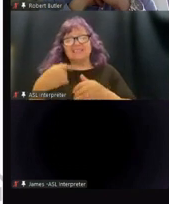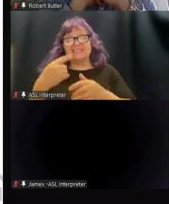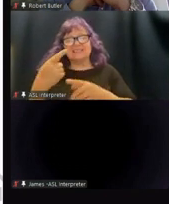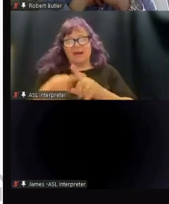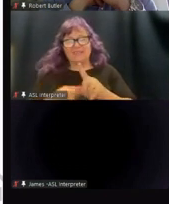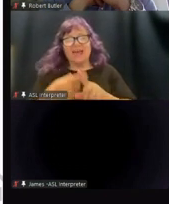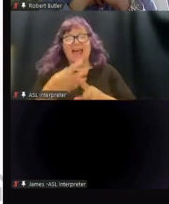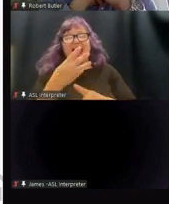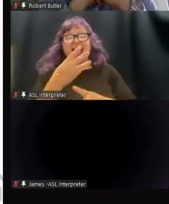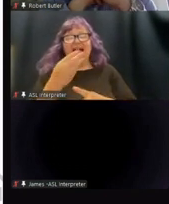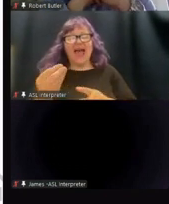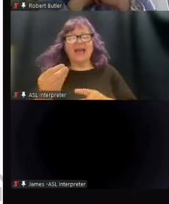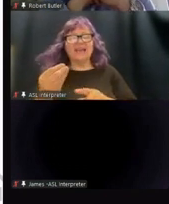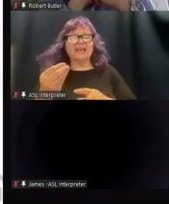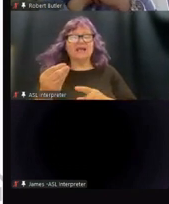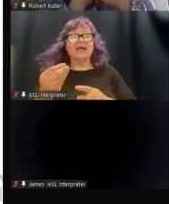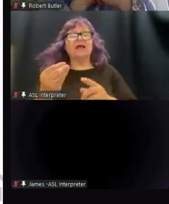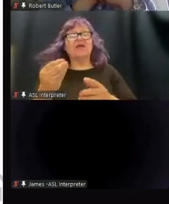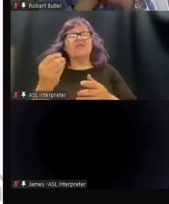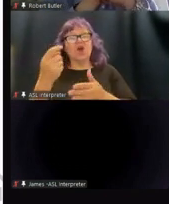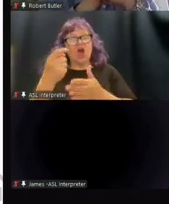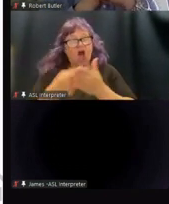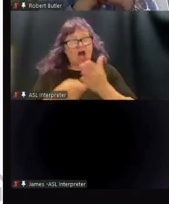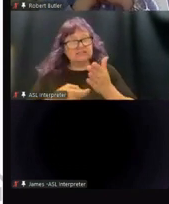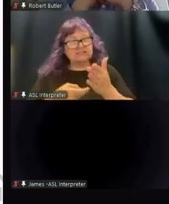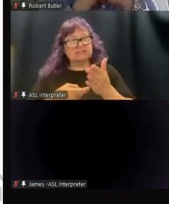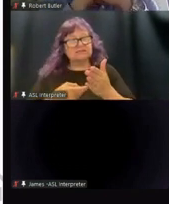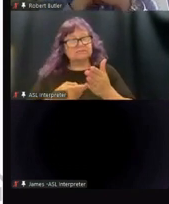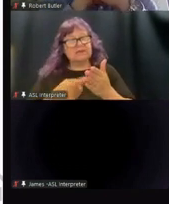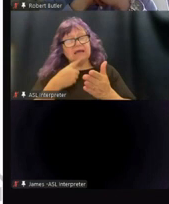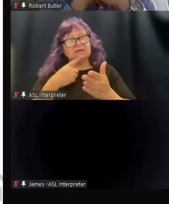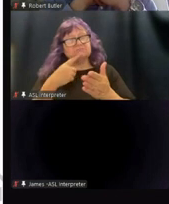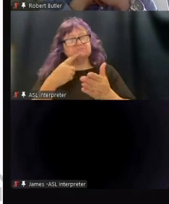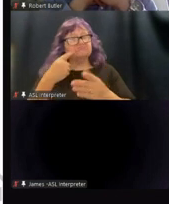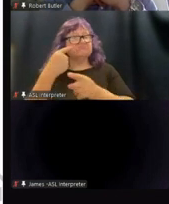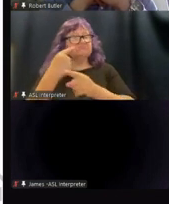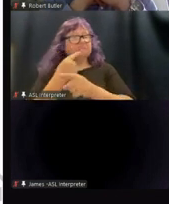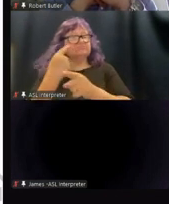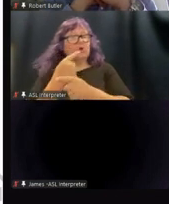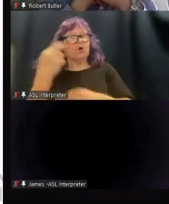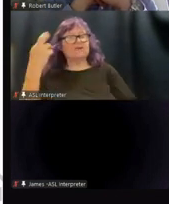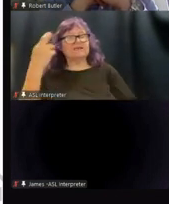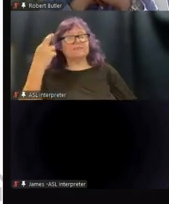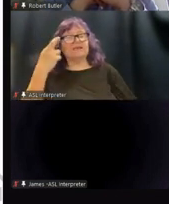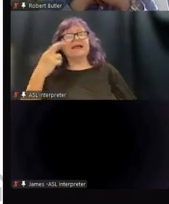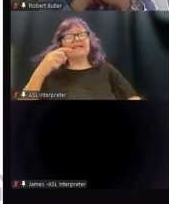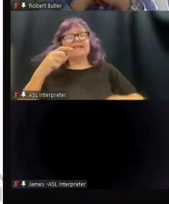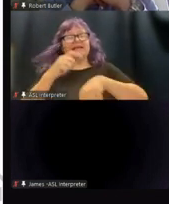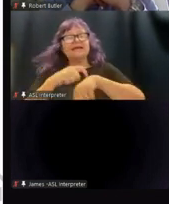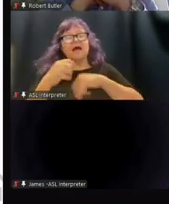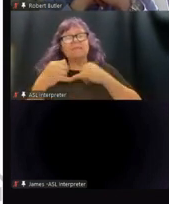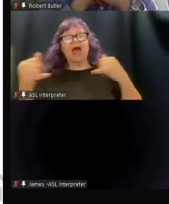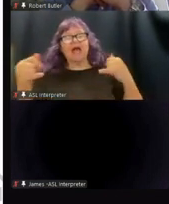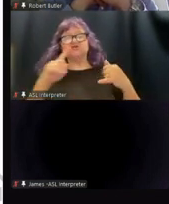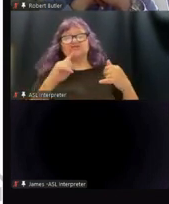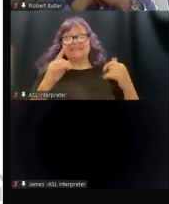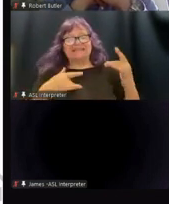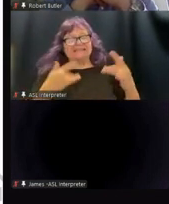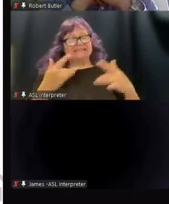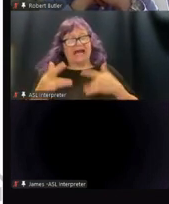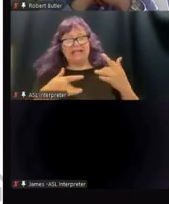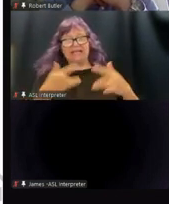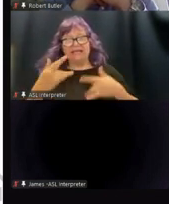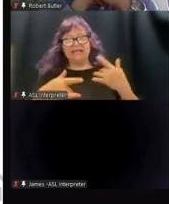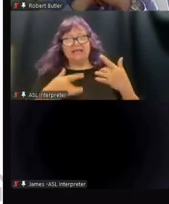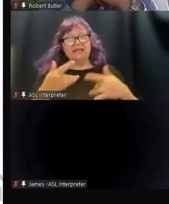to the cost being so much more reasonable, the timeline is really exciting too. We